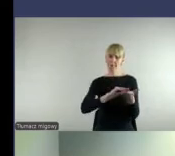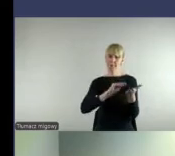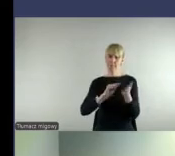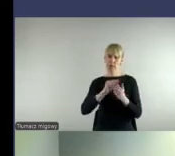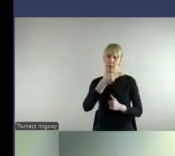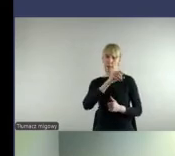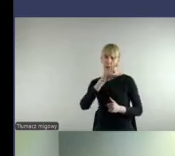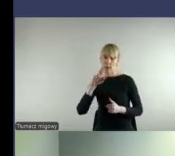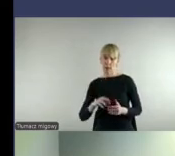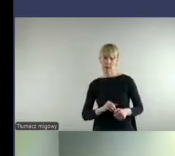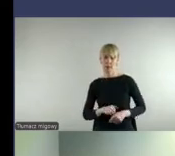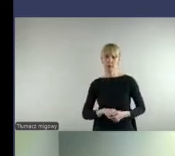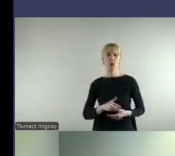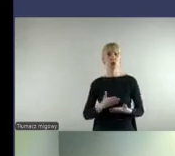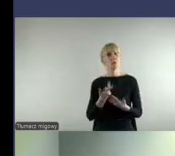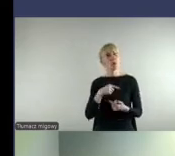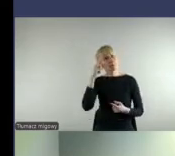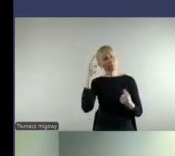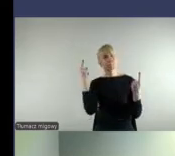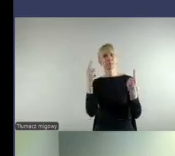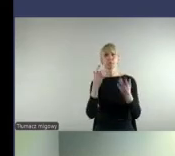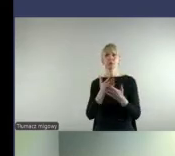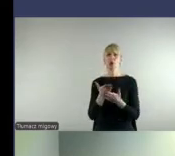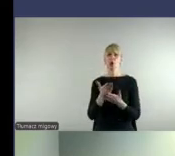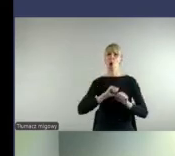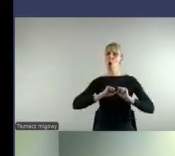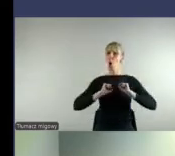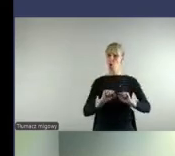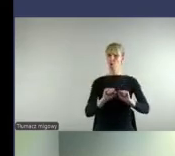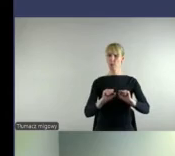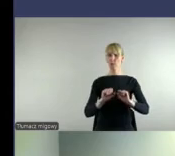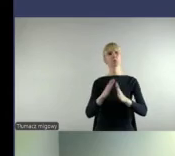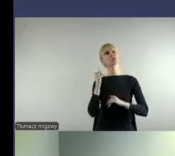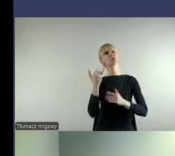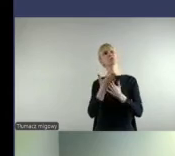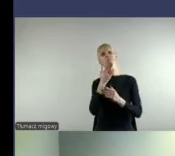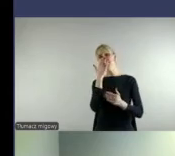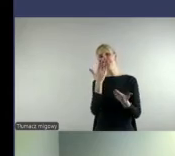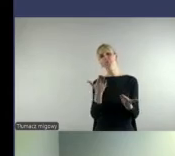of resilience and what it actually means on a community level.